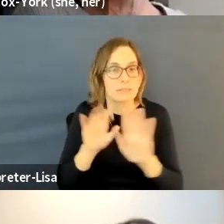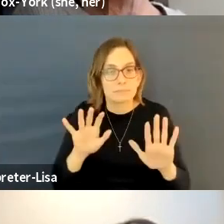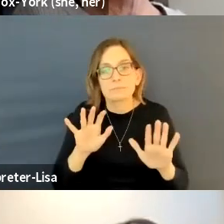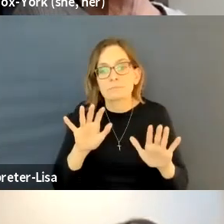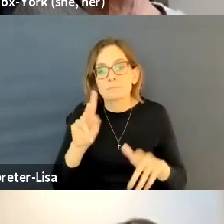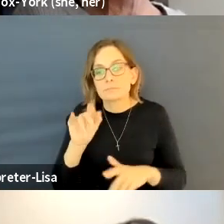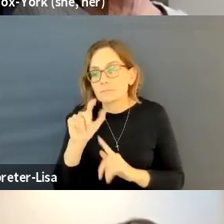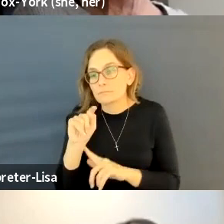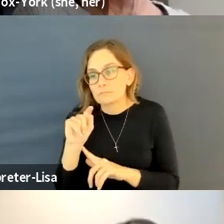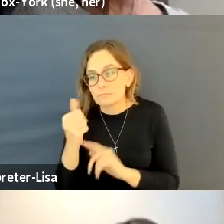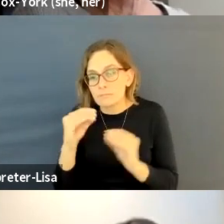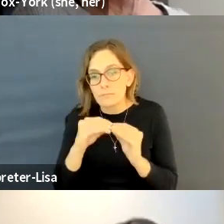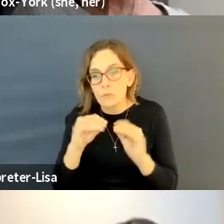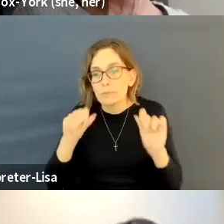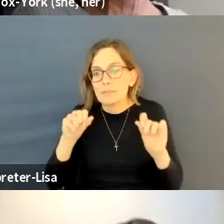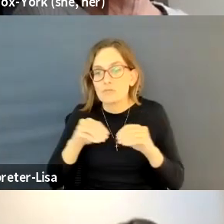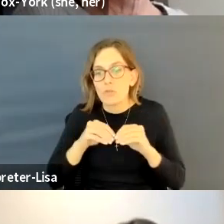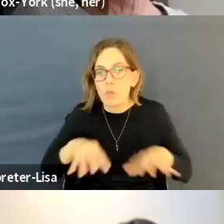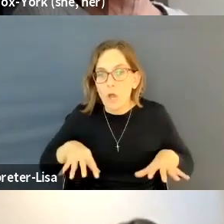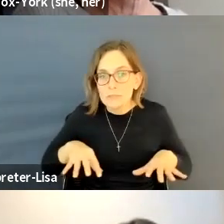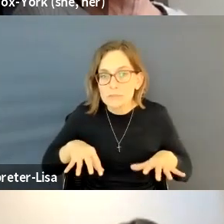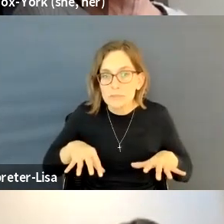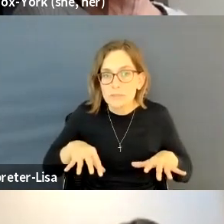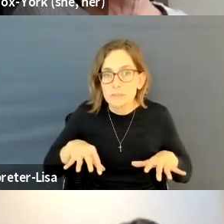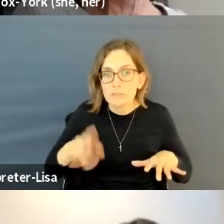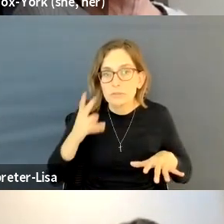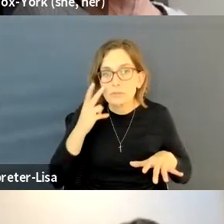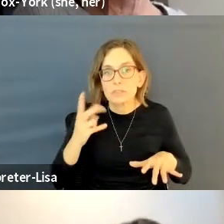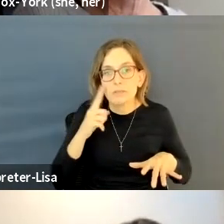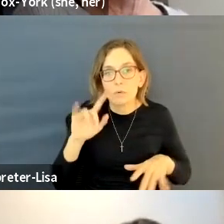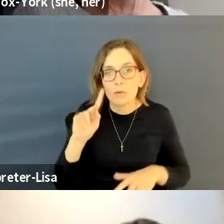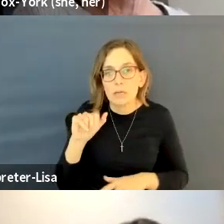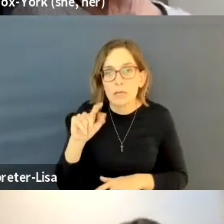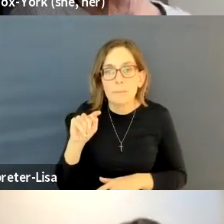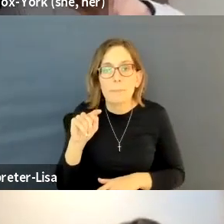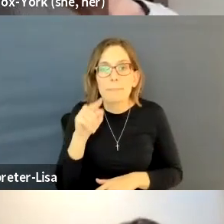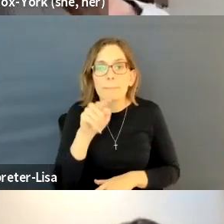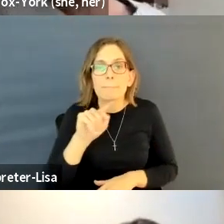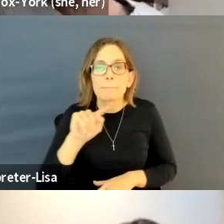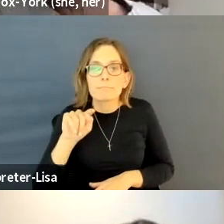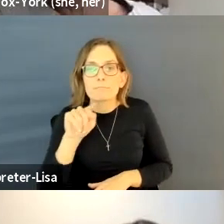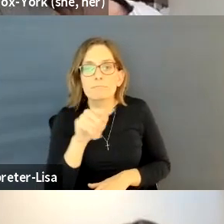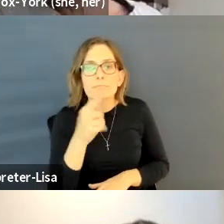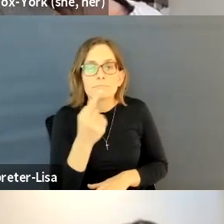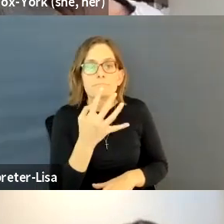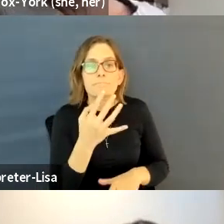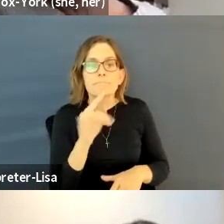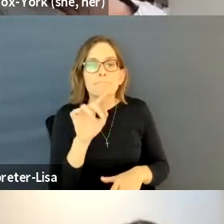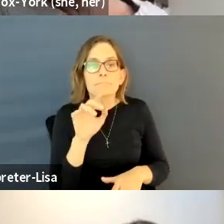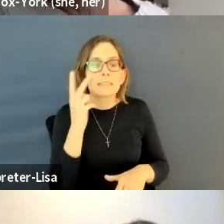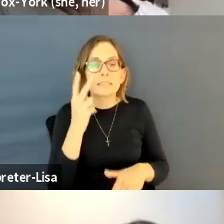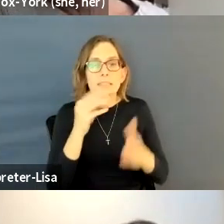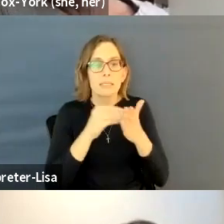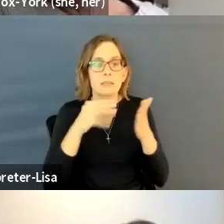Kat, any other potential losses for Kat? I think we see the students shut